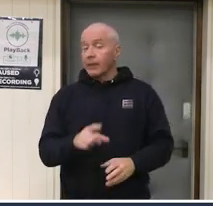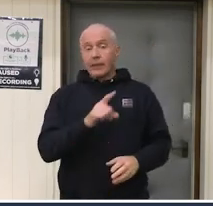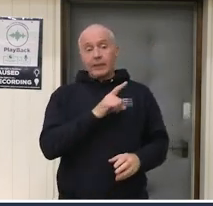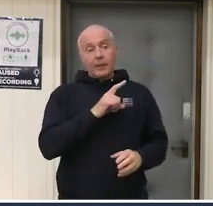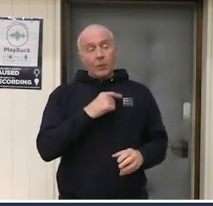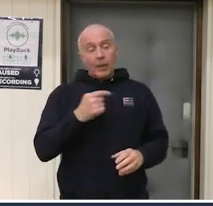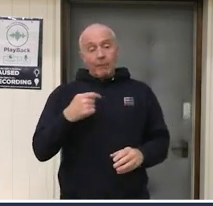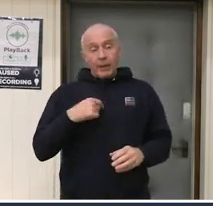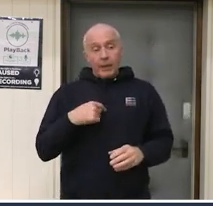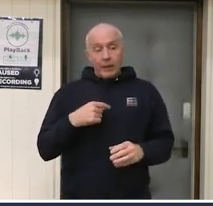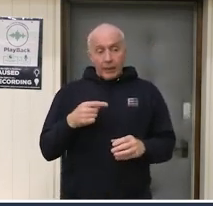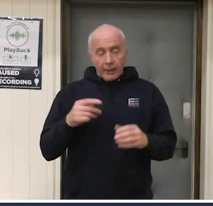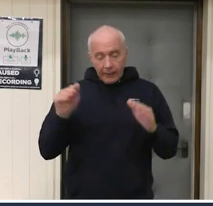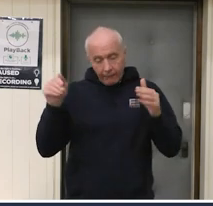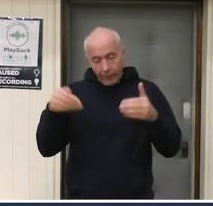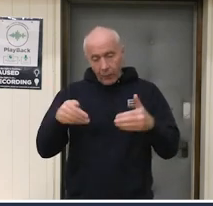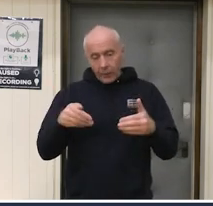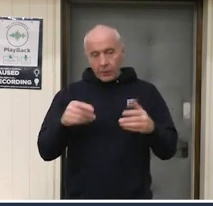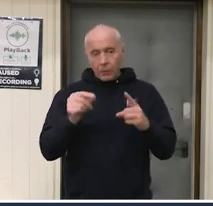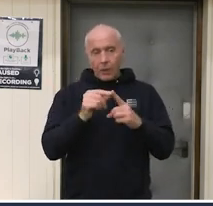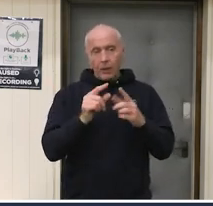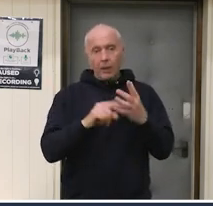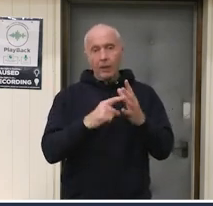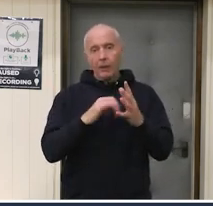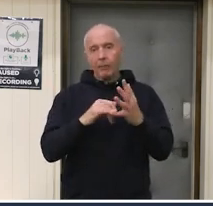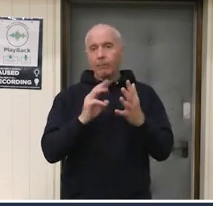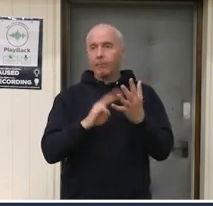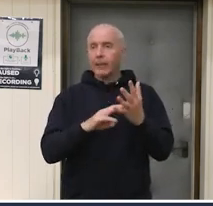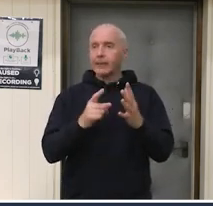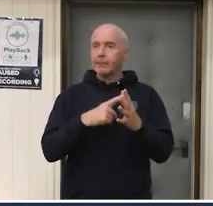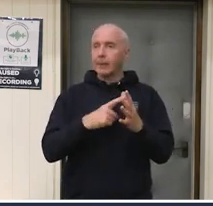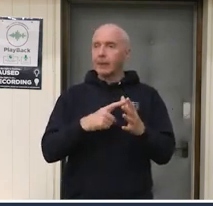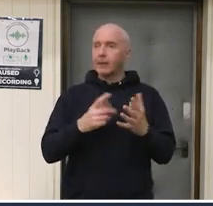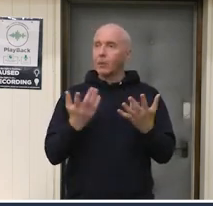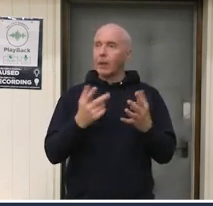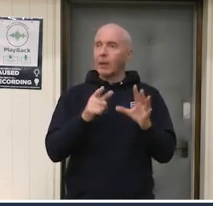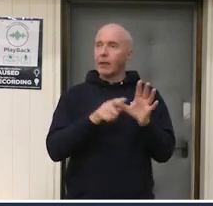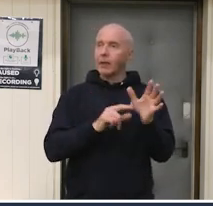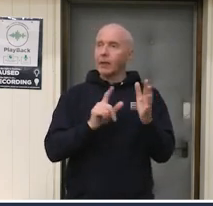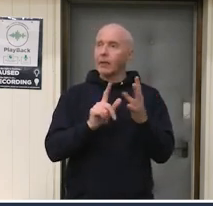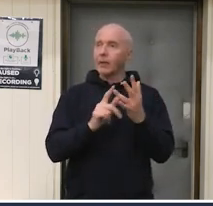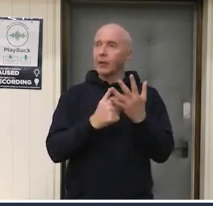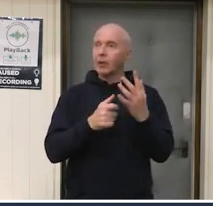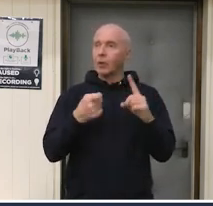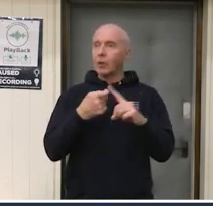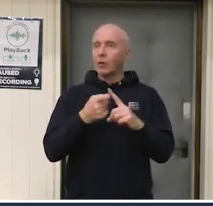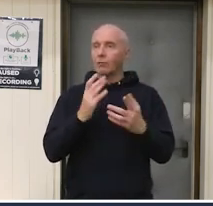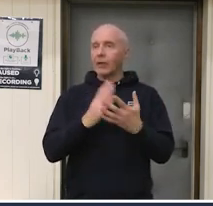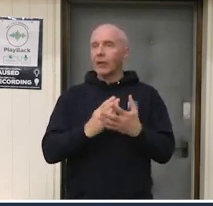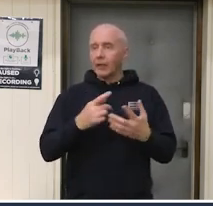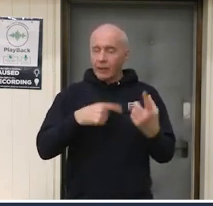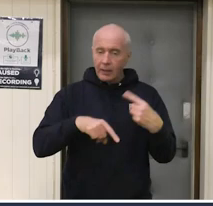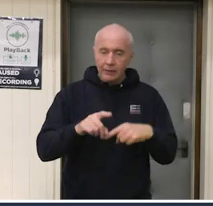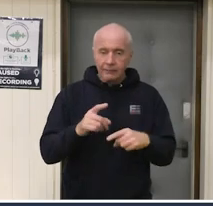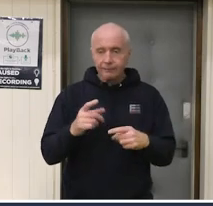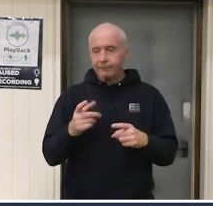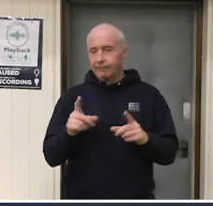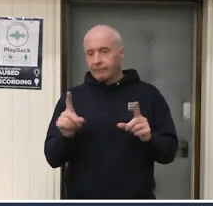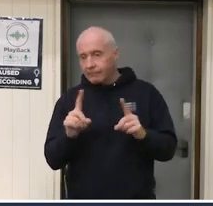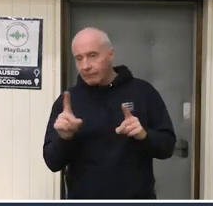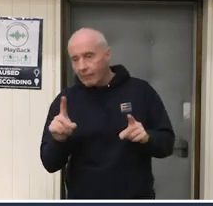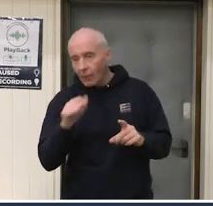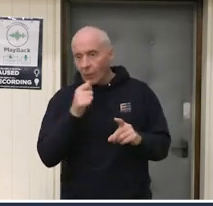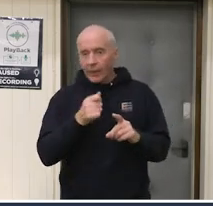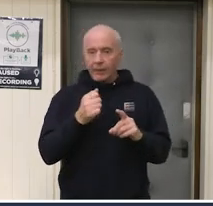Plasma Institute. We have to understand this stuff, which is kind of the sort of stroppy teenager of the states of matter world. It kind of, whatever you want it to do, it